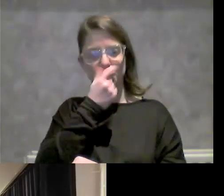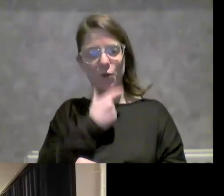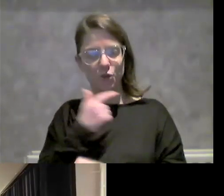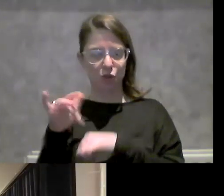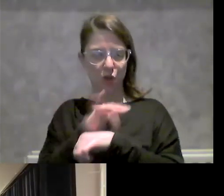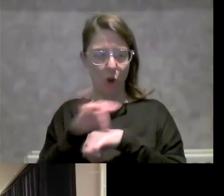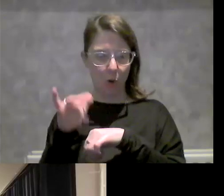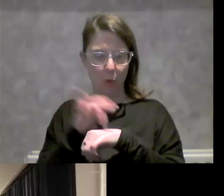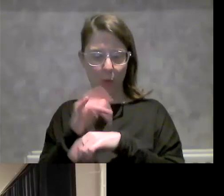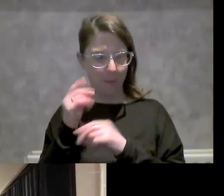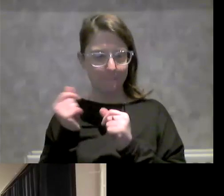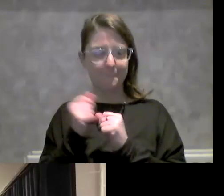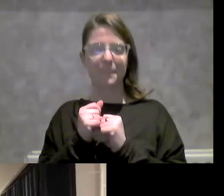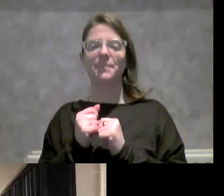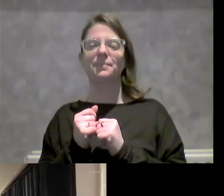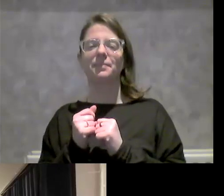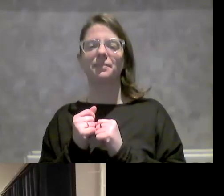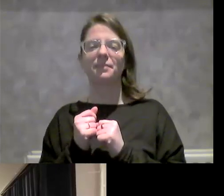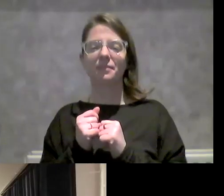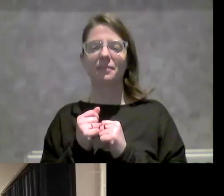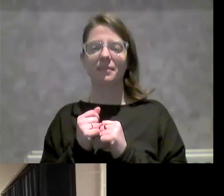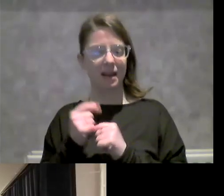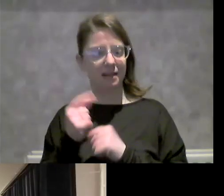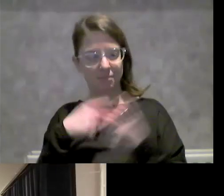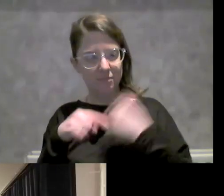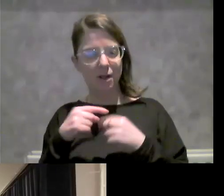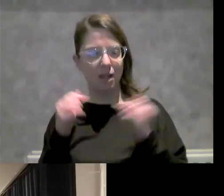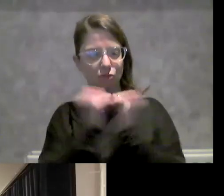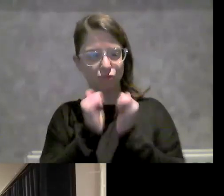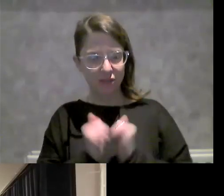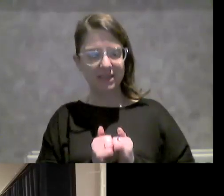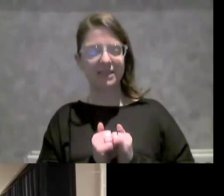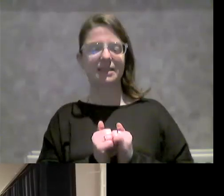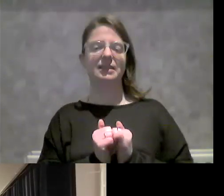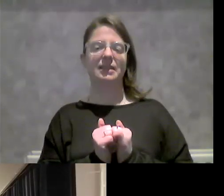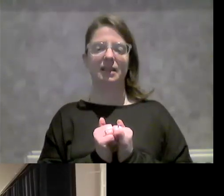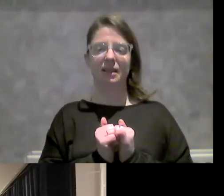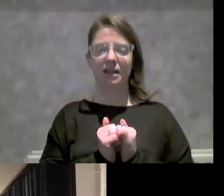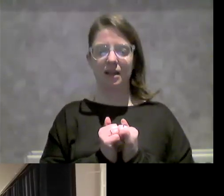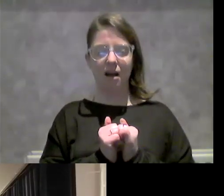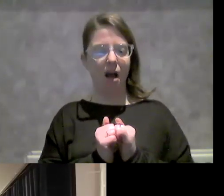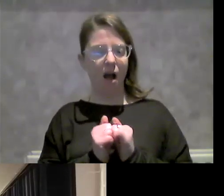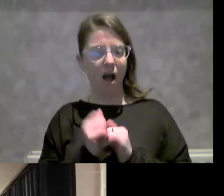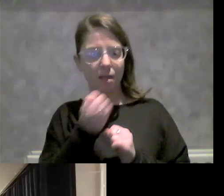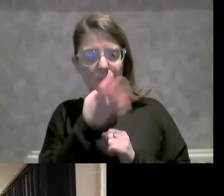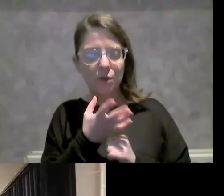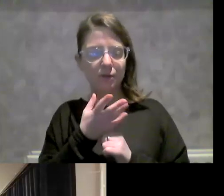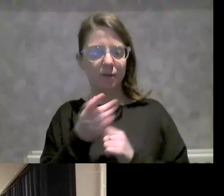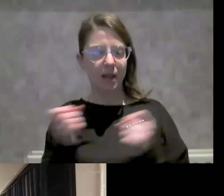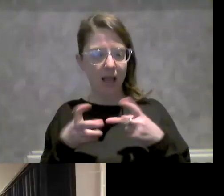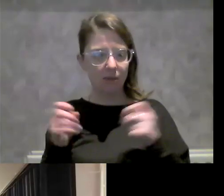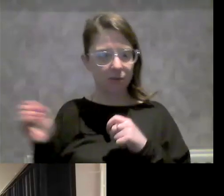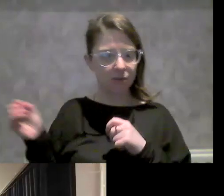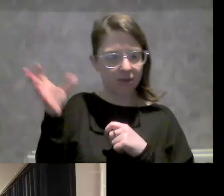ASAP. And I can see it's reflected by everybody else. Evan said they loved how you played with the font and how beautiful the video was. And they